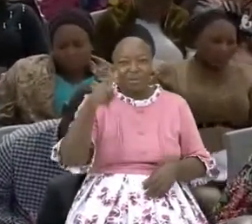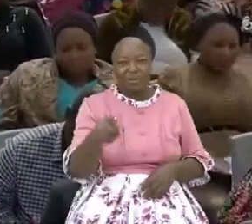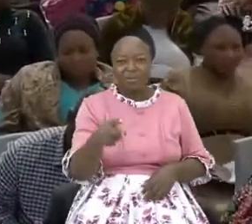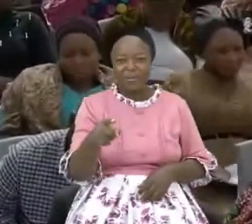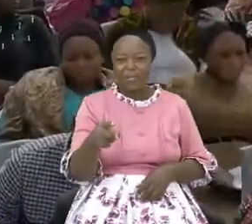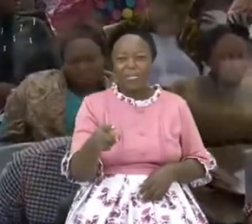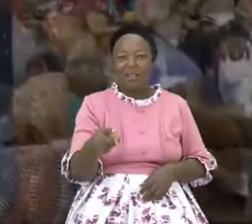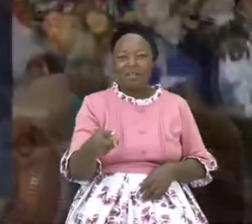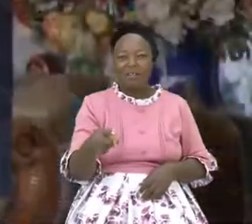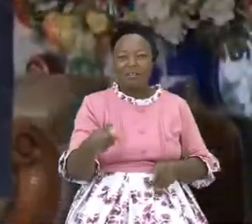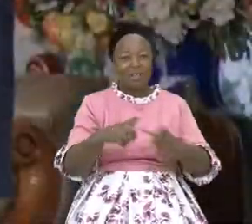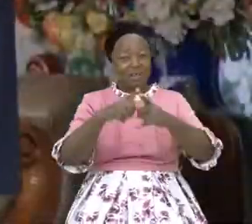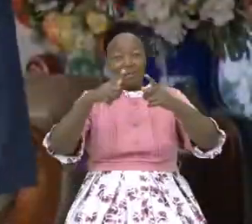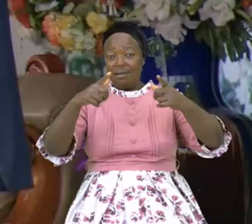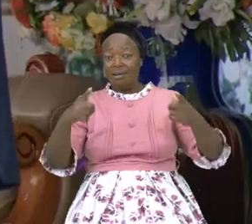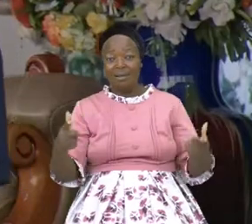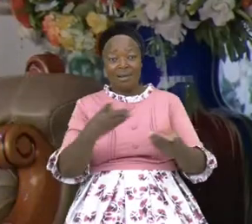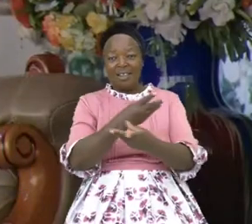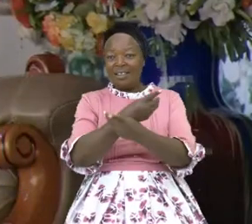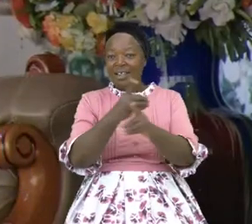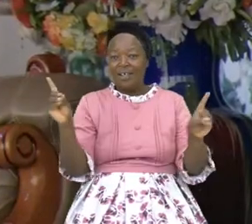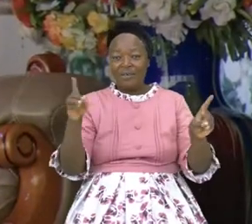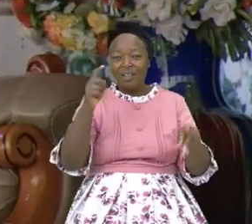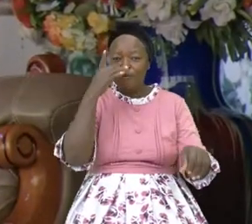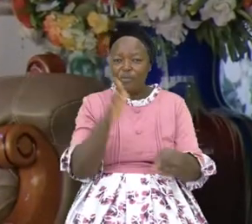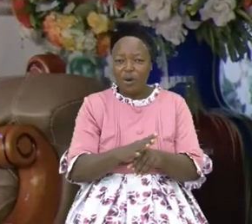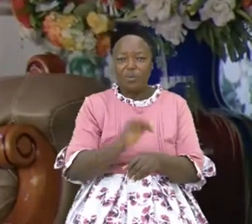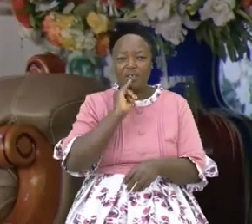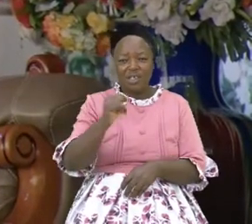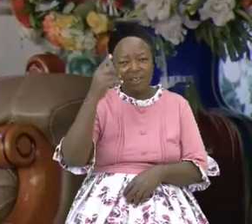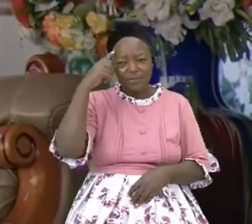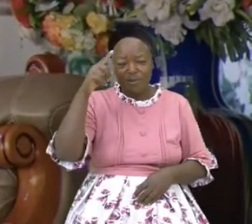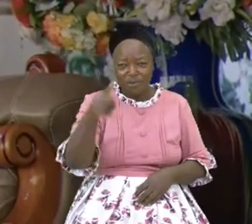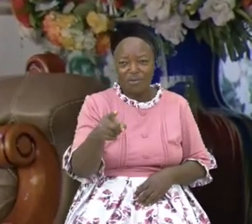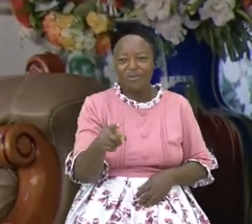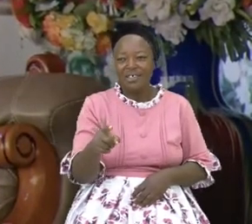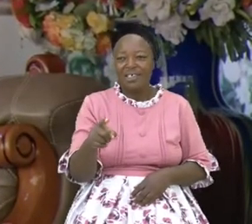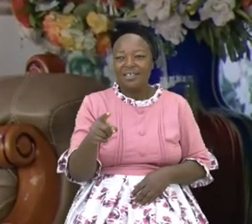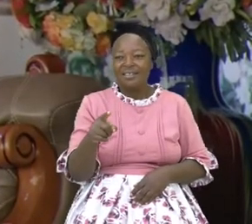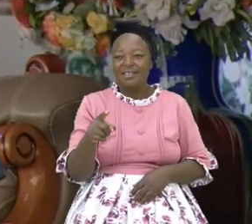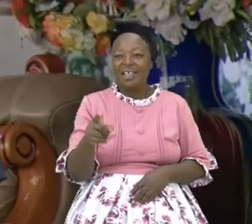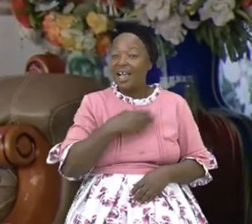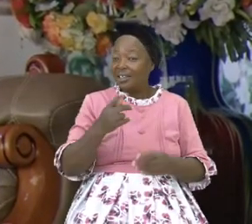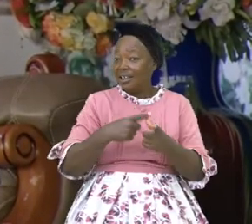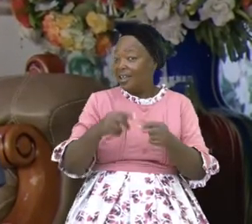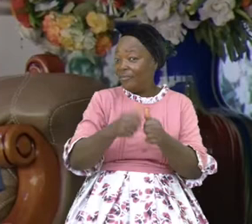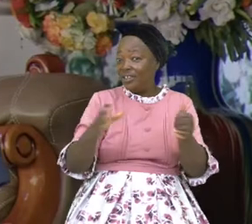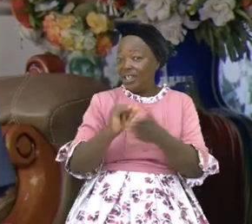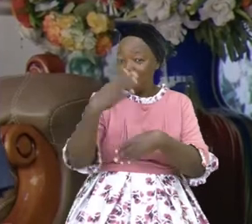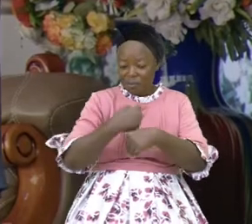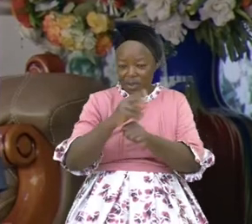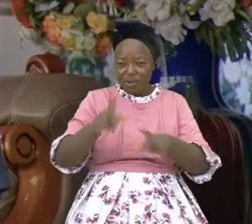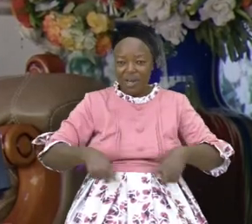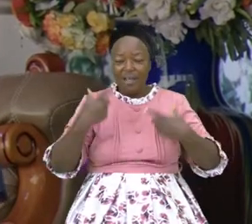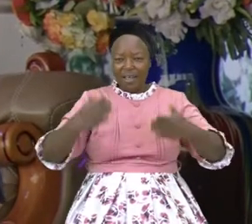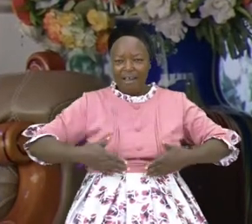you. Supernatural deliverance, the promise is unto you. And everything that will make your life